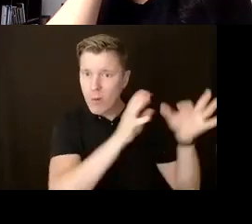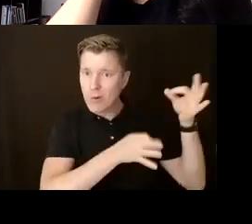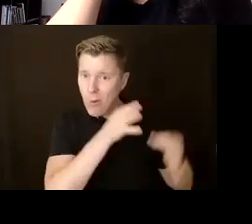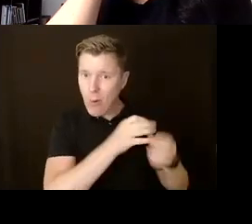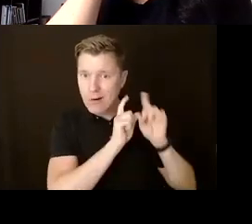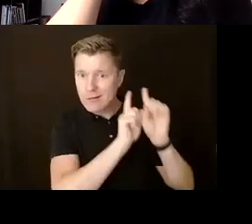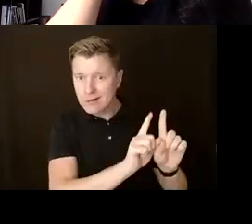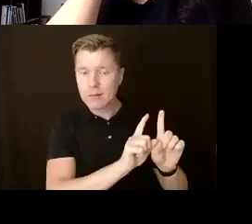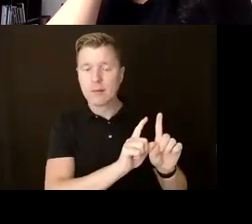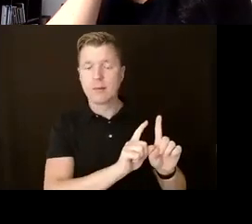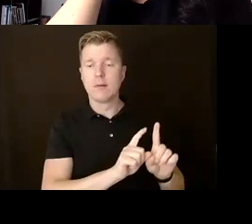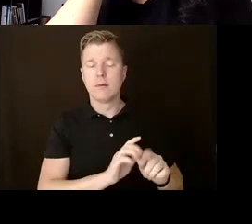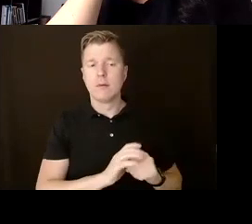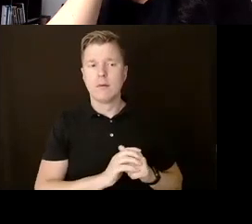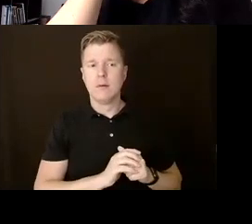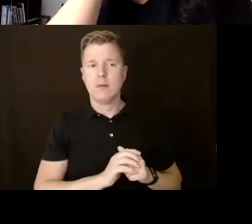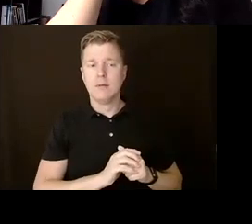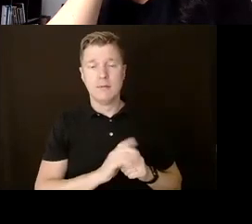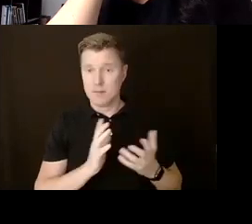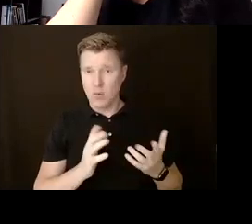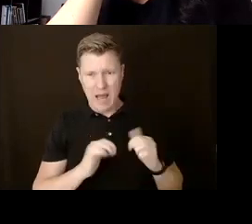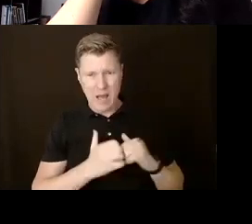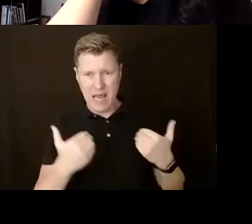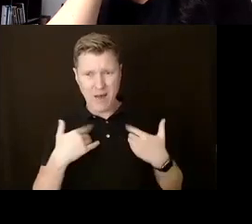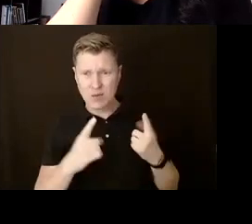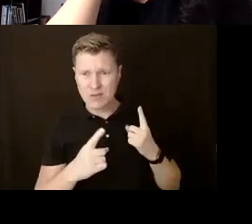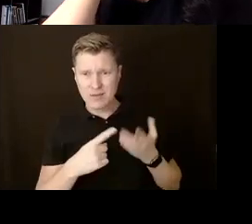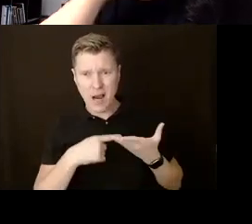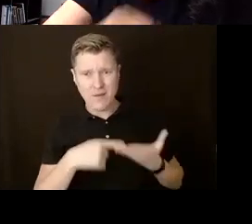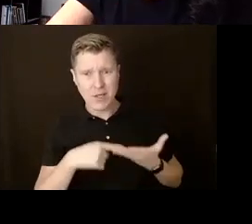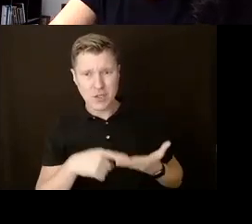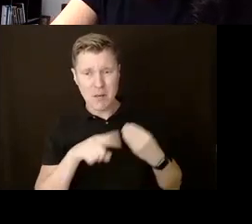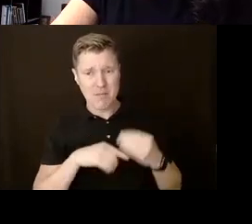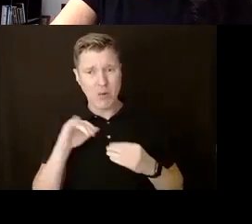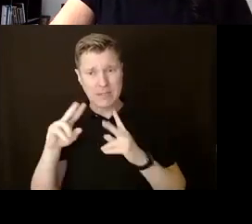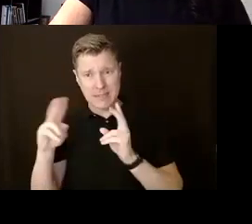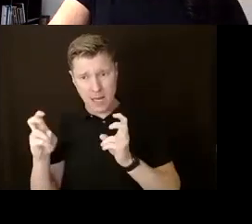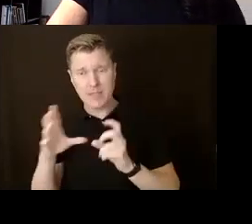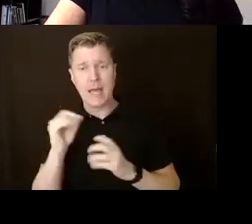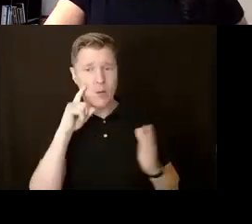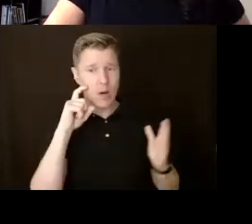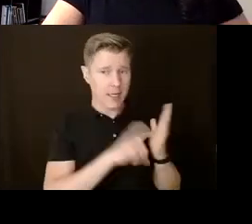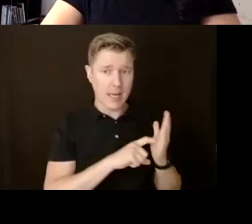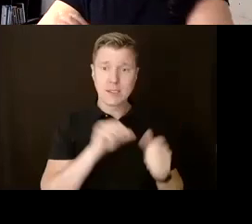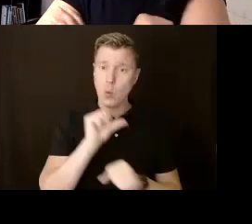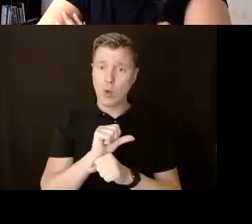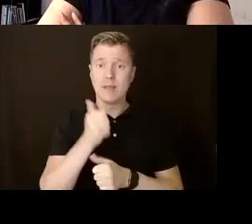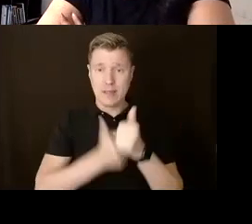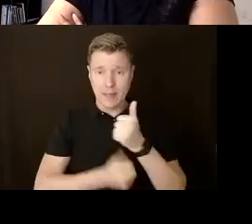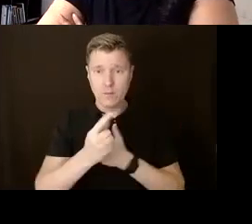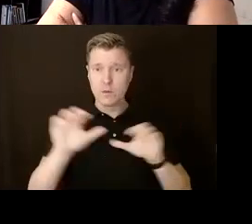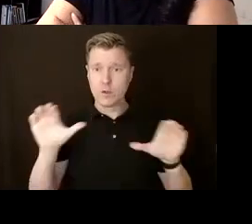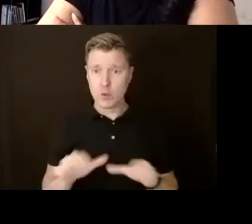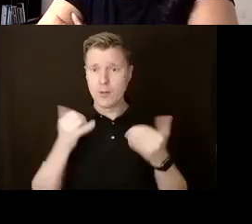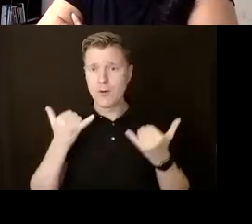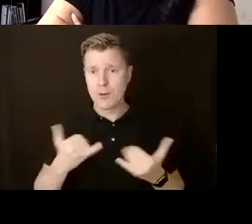about also just like, how do we have these conversations about new topics and also recognize the work that everybody is currently doing,